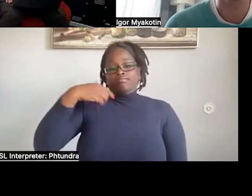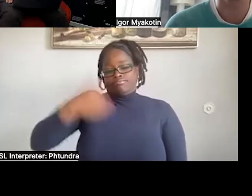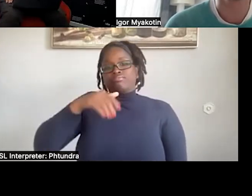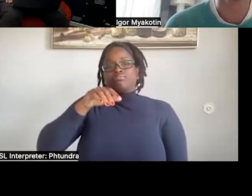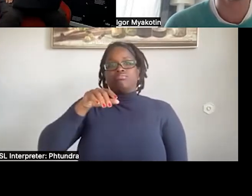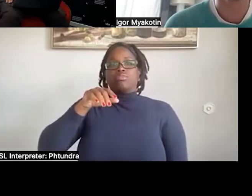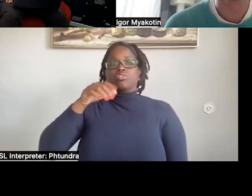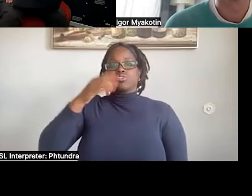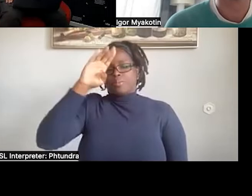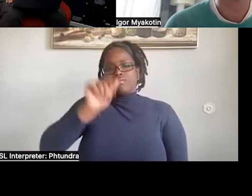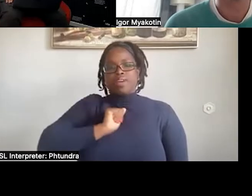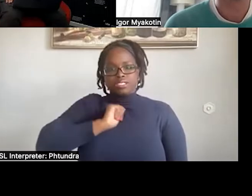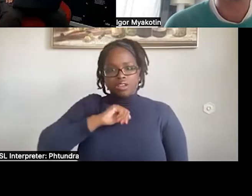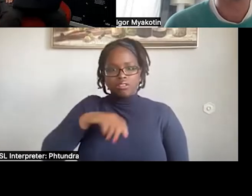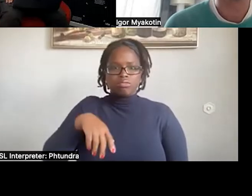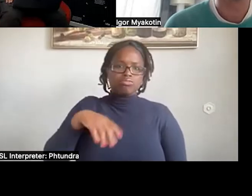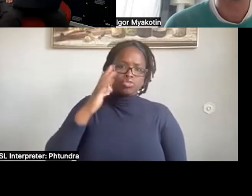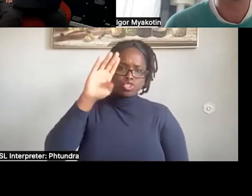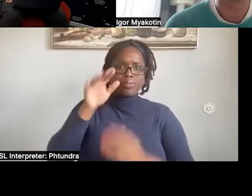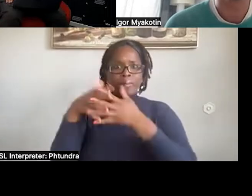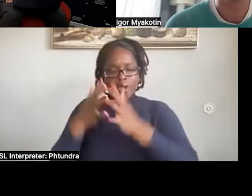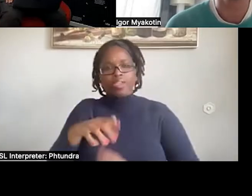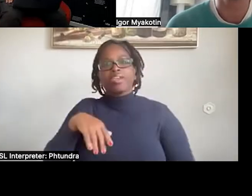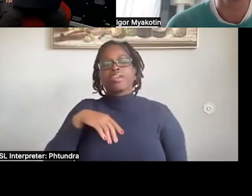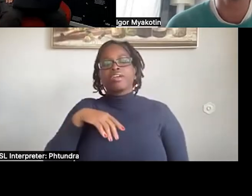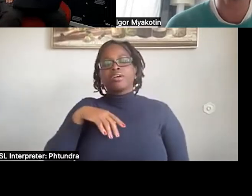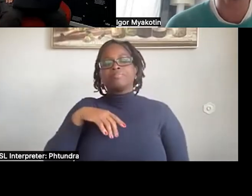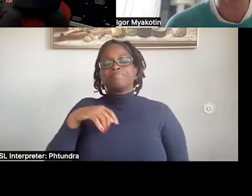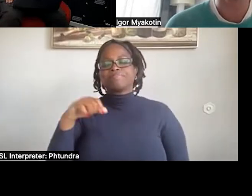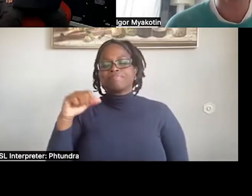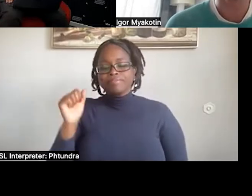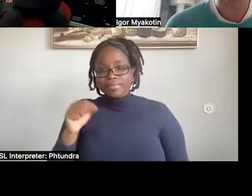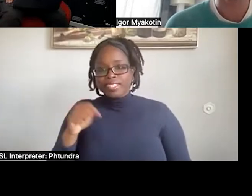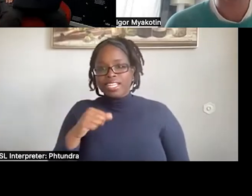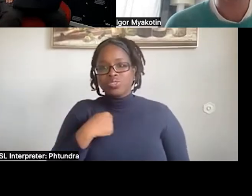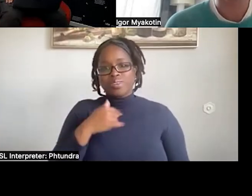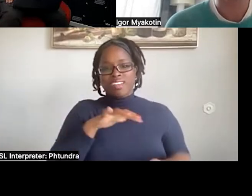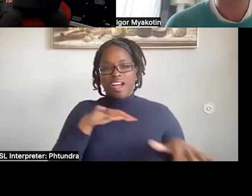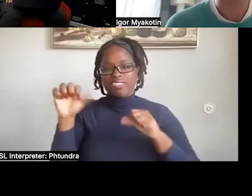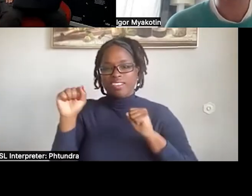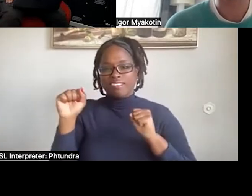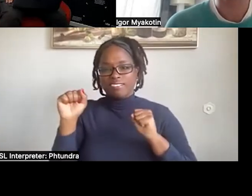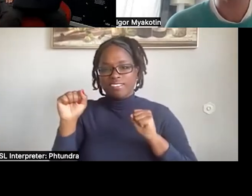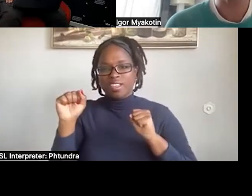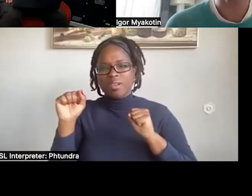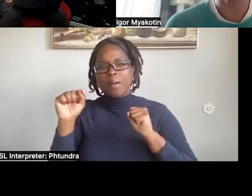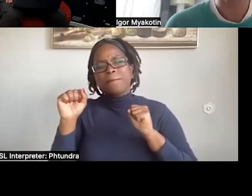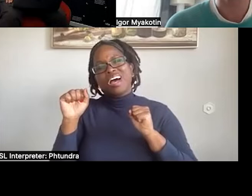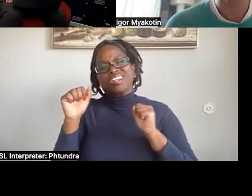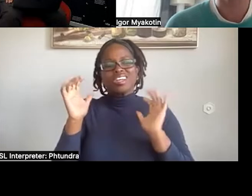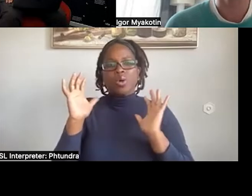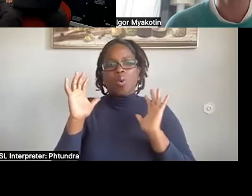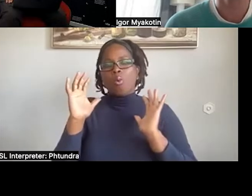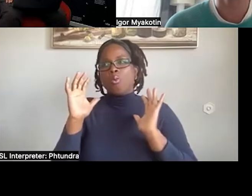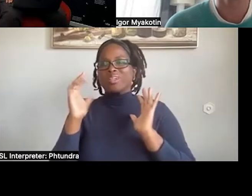with Cuban filmmakers. And the idea is that when I meet all these filmmakers, they were still in Cuba. And I'm